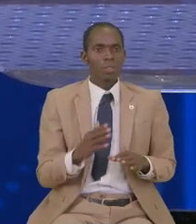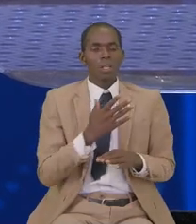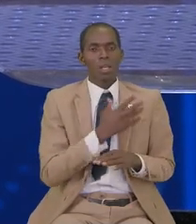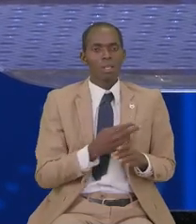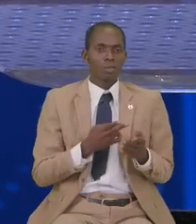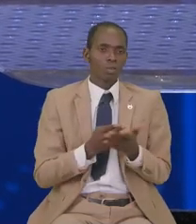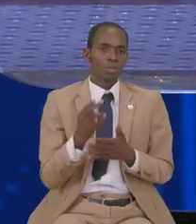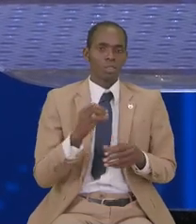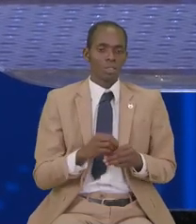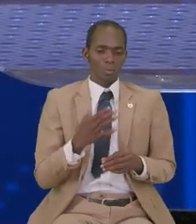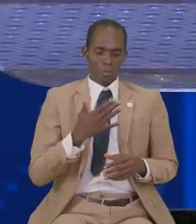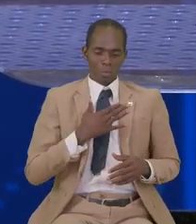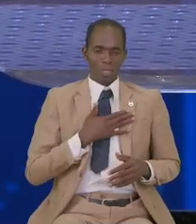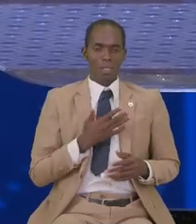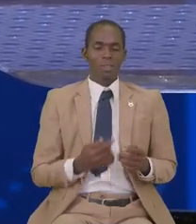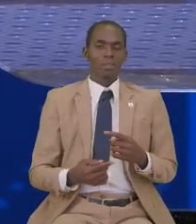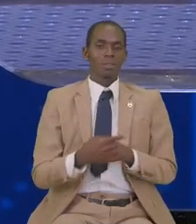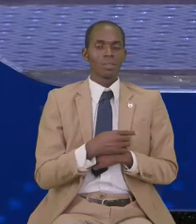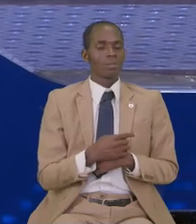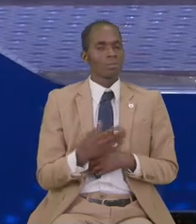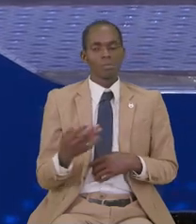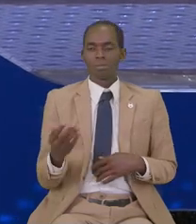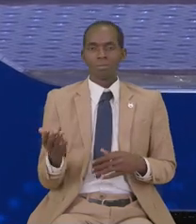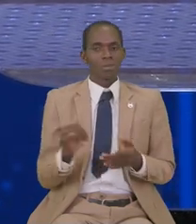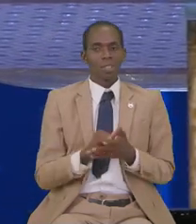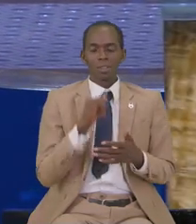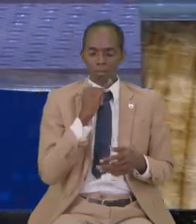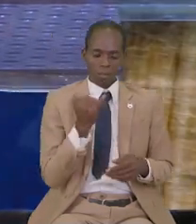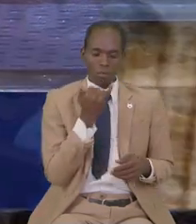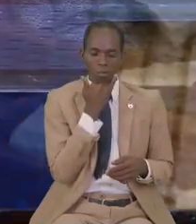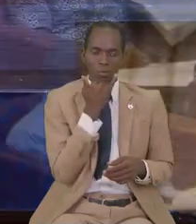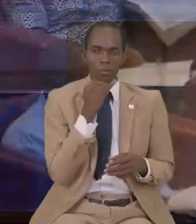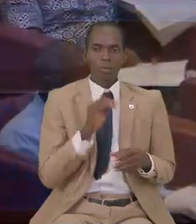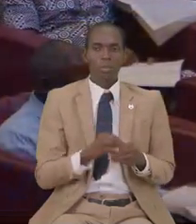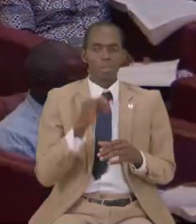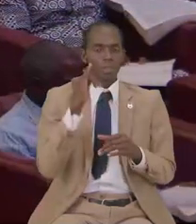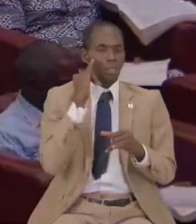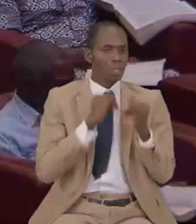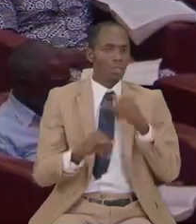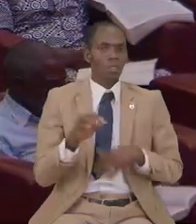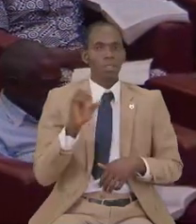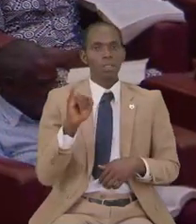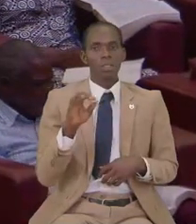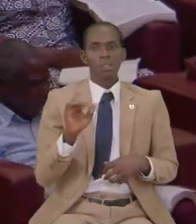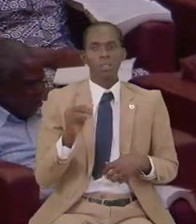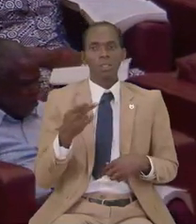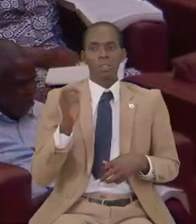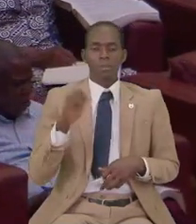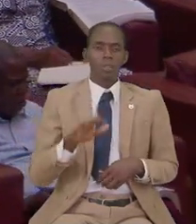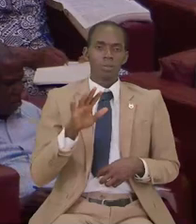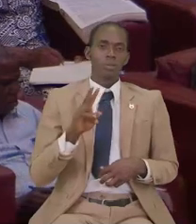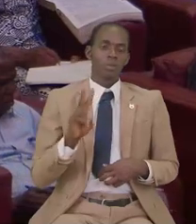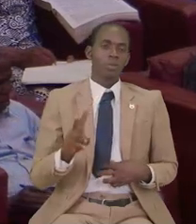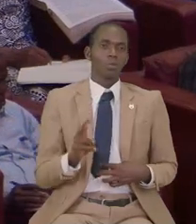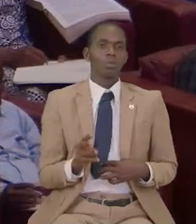my days. My friend, that is selfish. Look at Isaiah chapter 52, and we're reading from the first part of